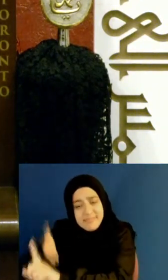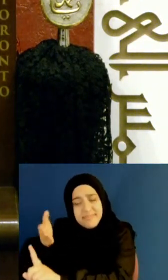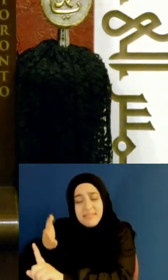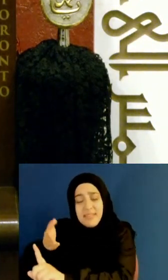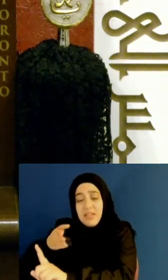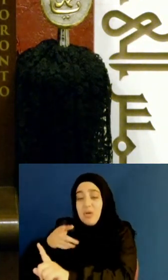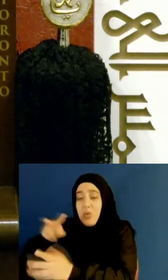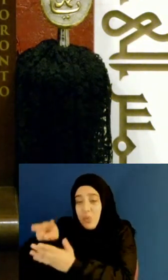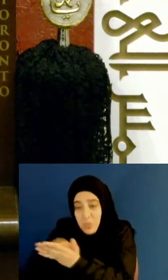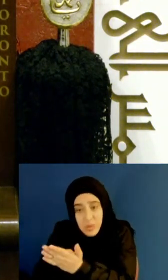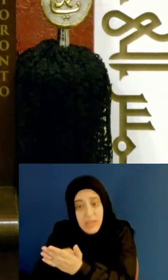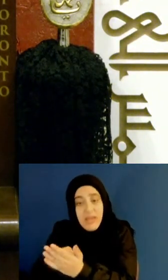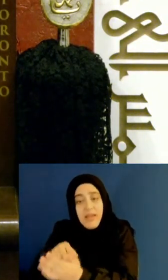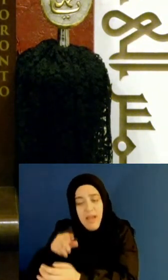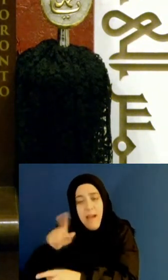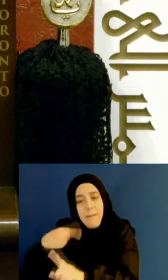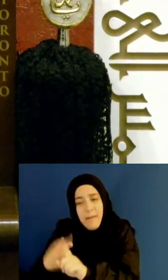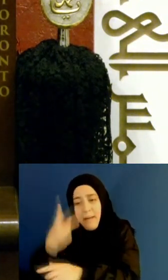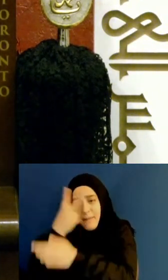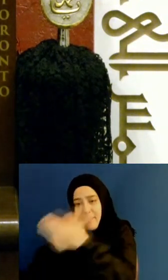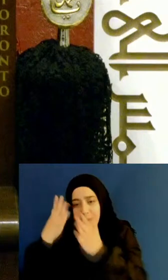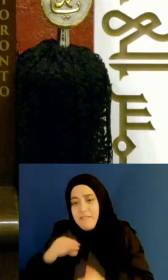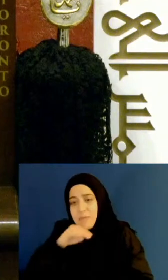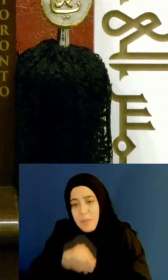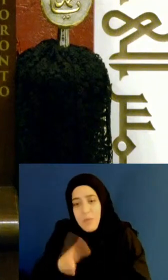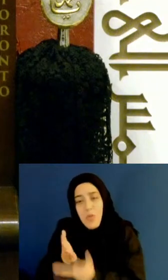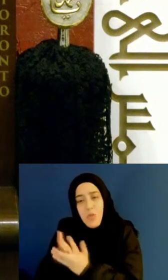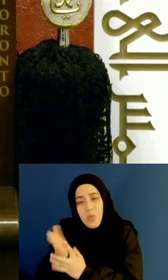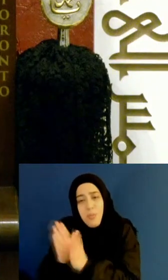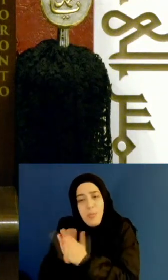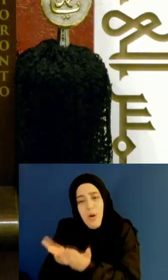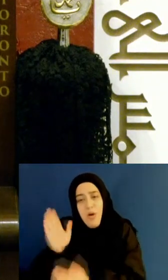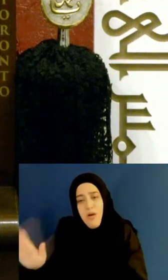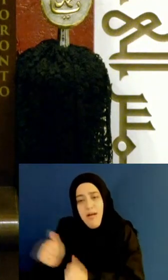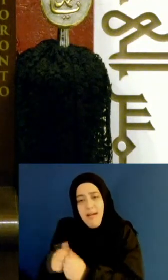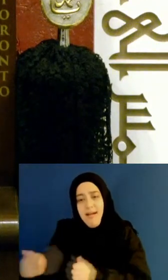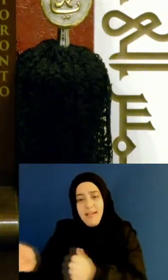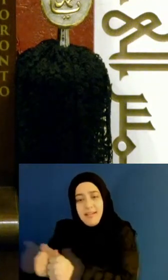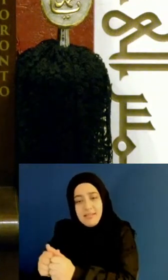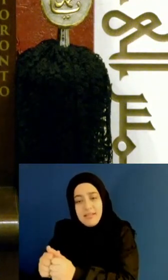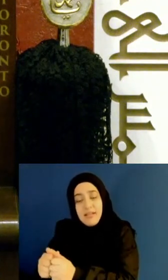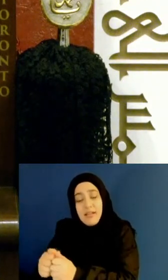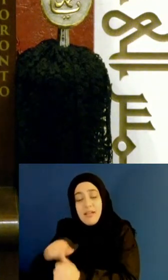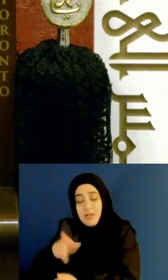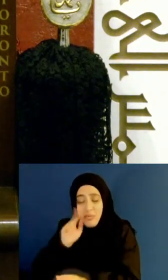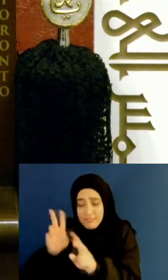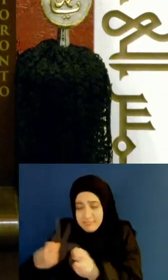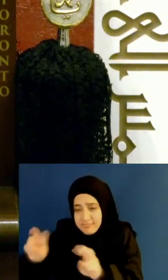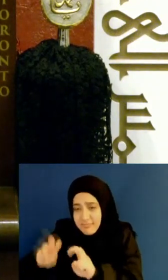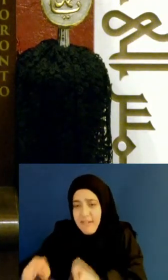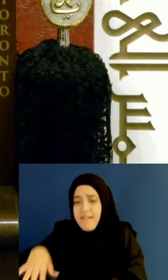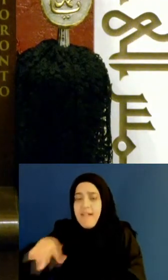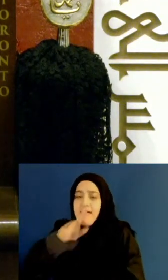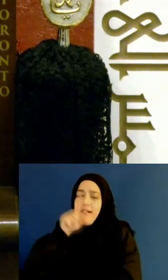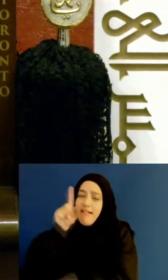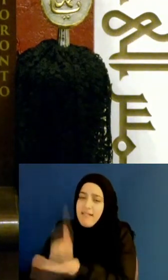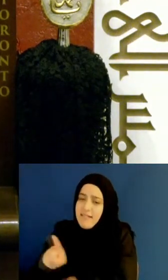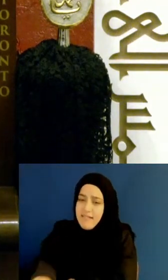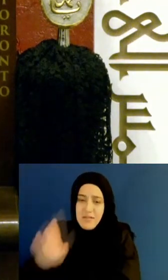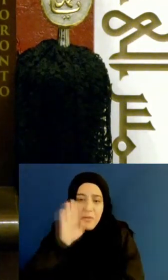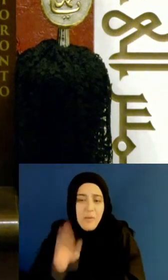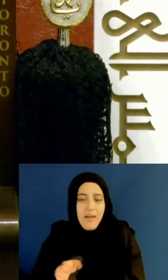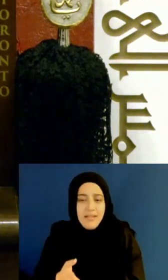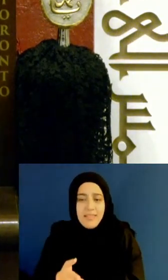You will fall in love with him. Because he's a manifestation of the mercy of Allah. And who does not fall in